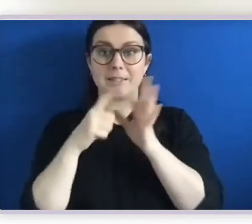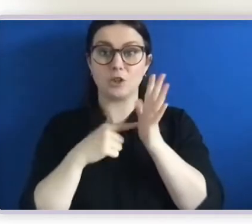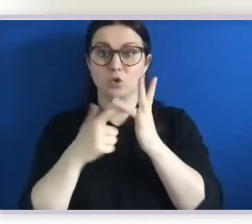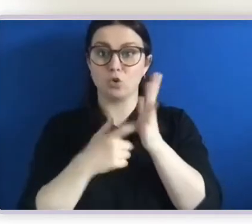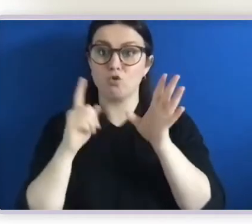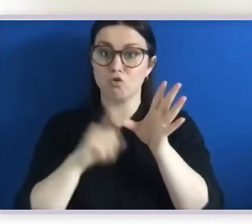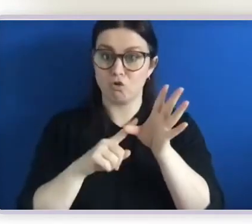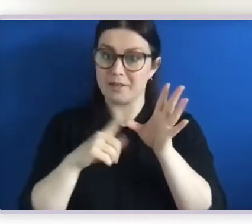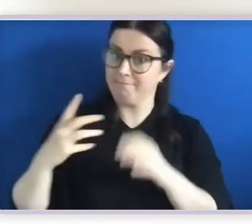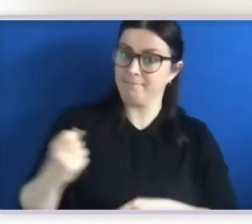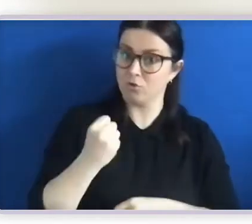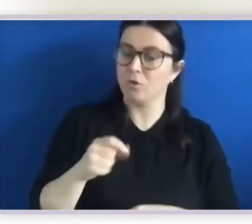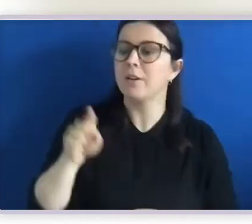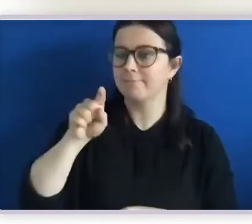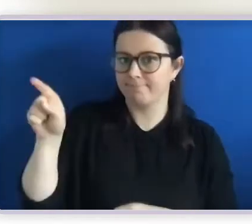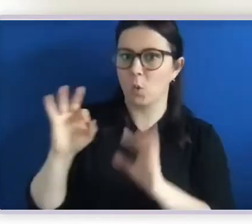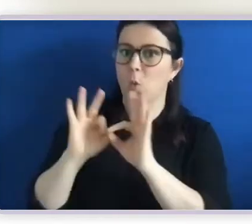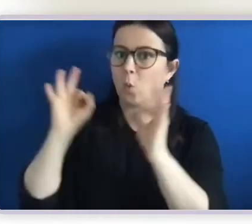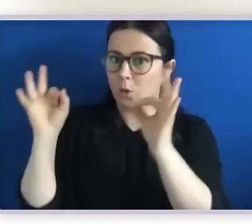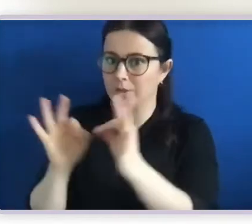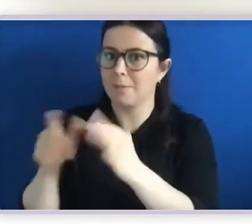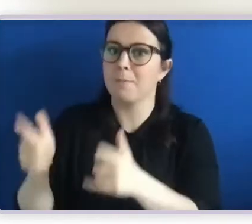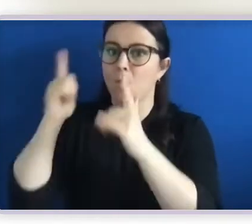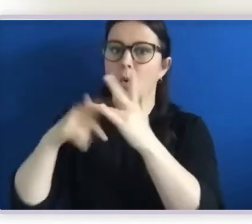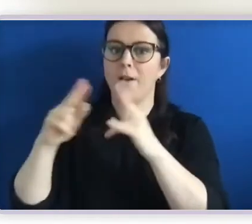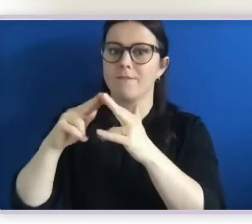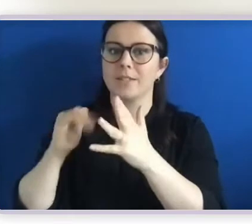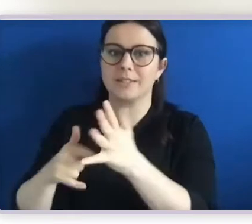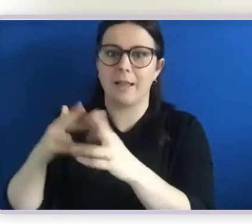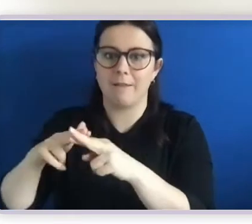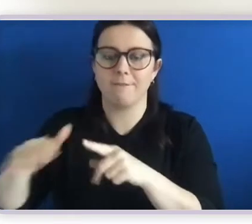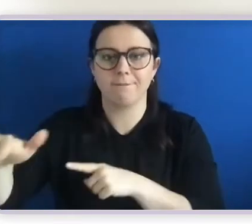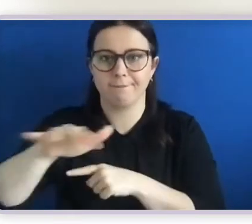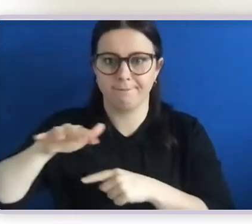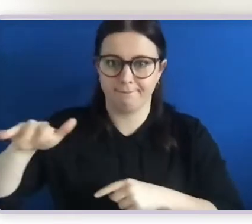or employers of workers and other workers.